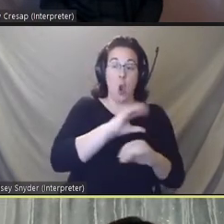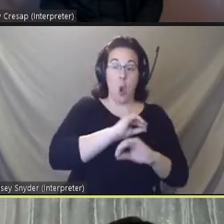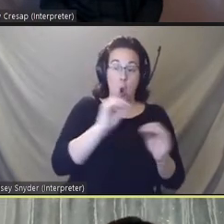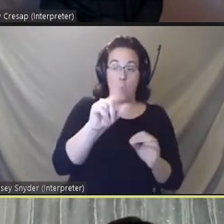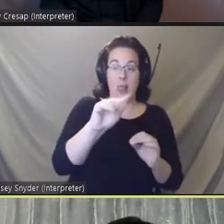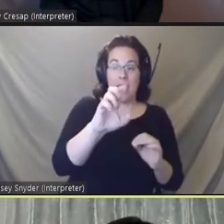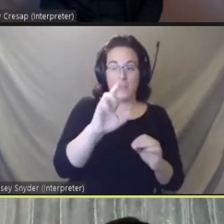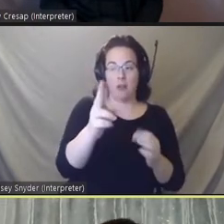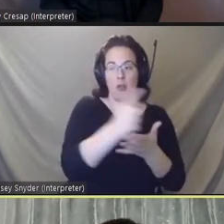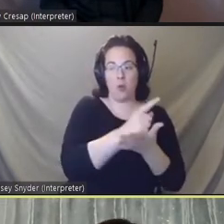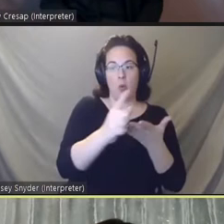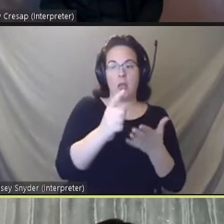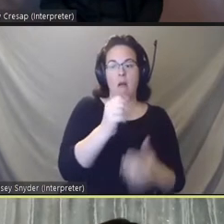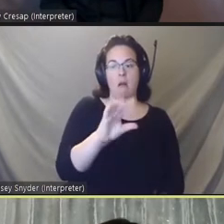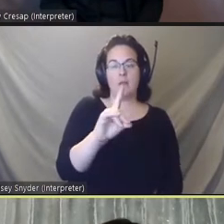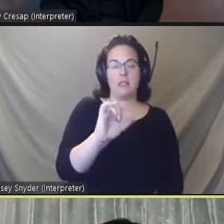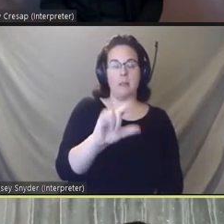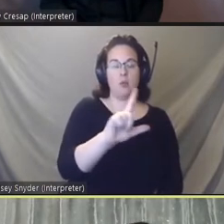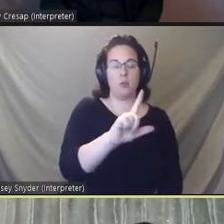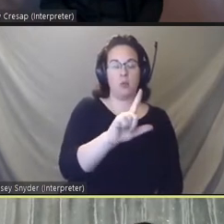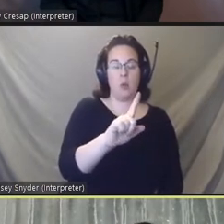please.